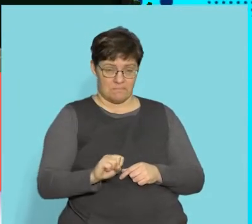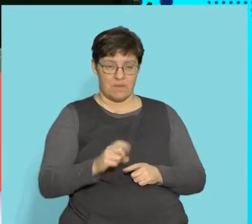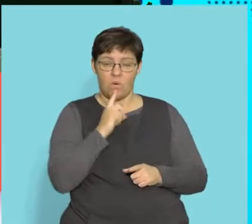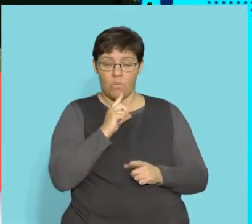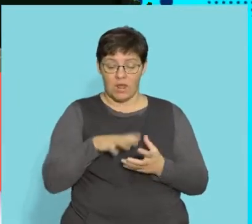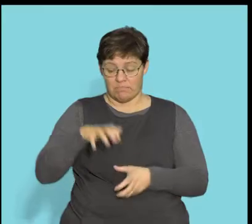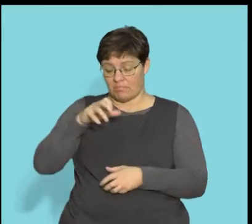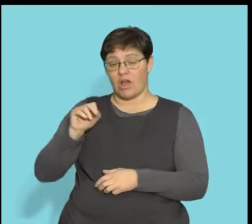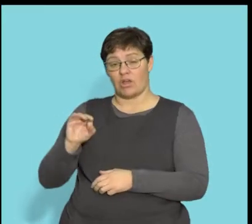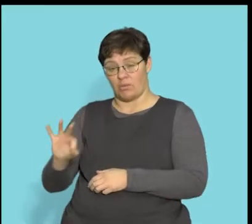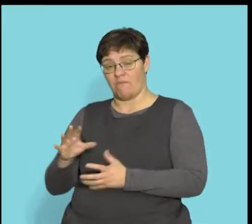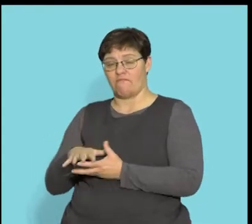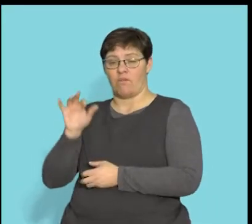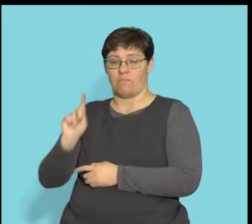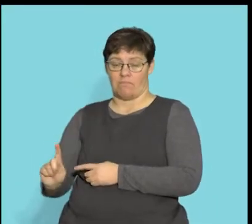next part of the question.